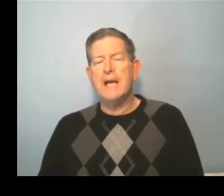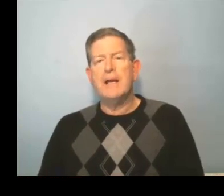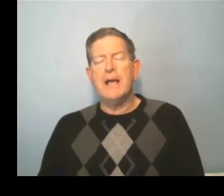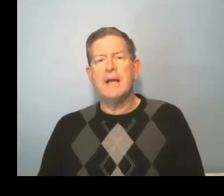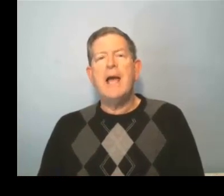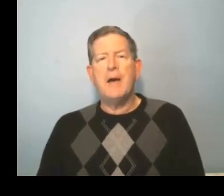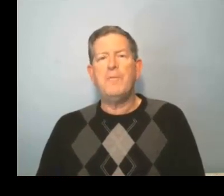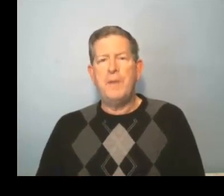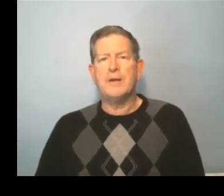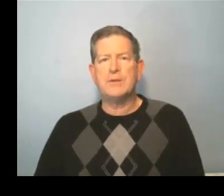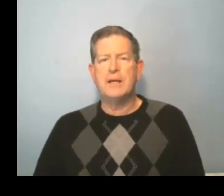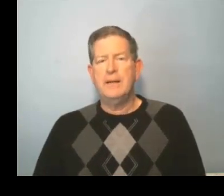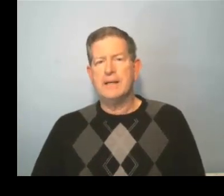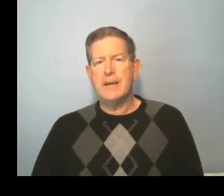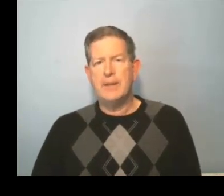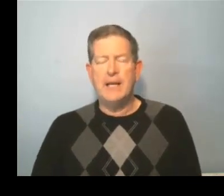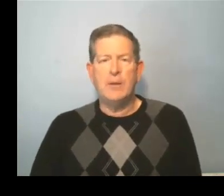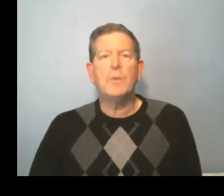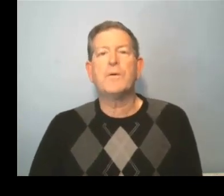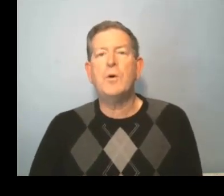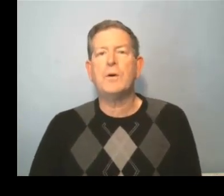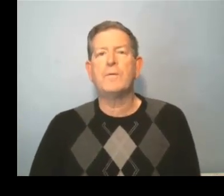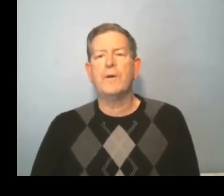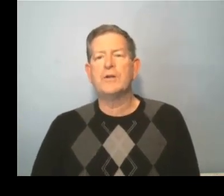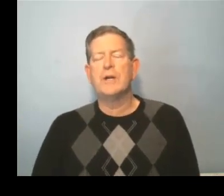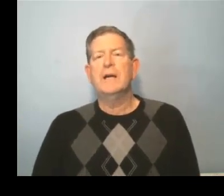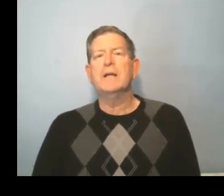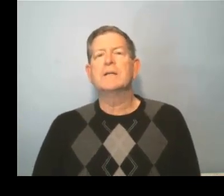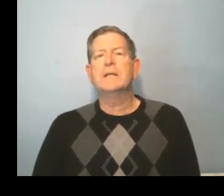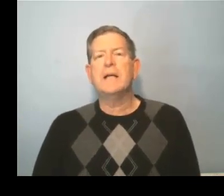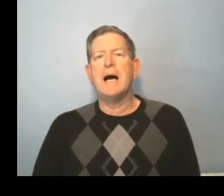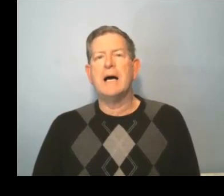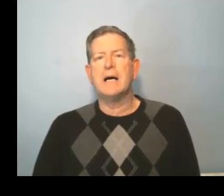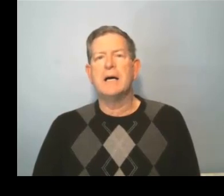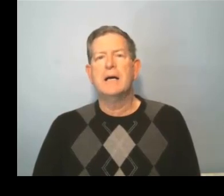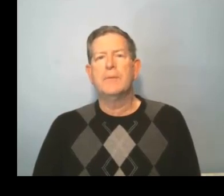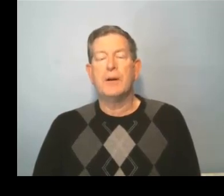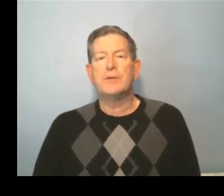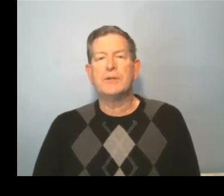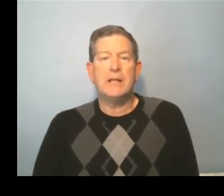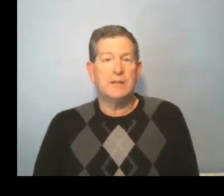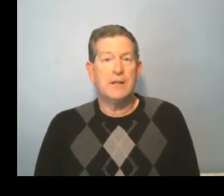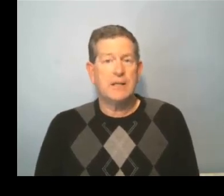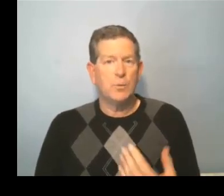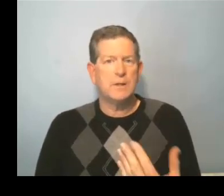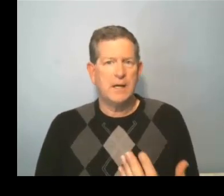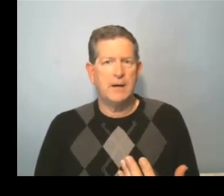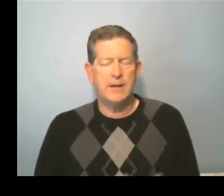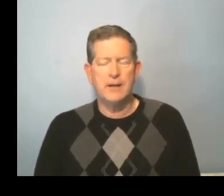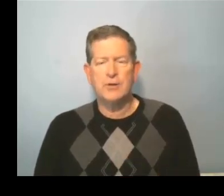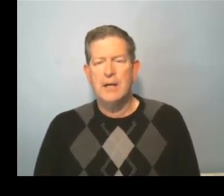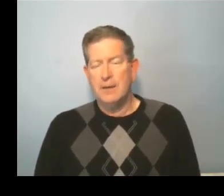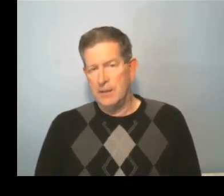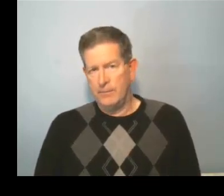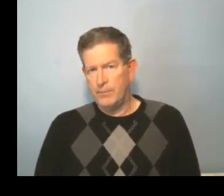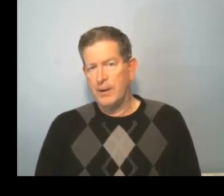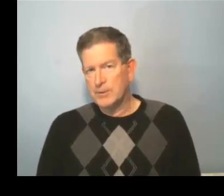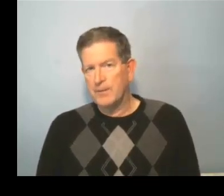hour of the day, and a half past that time of the day. The word for quarter in French is quart, pronounced just like, it sounds like the word car in